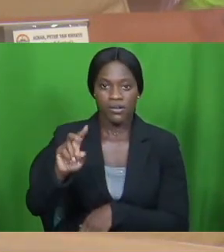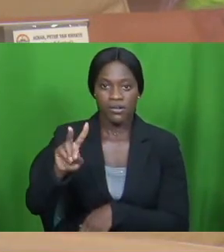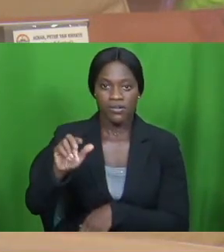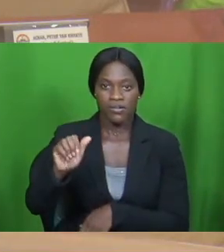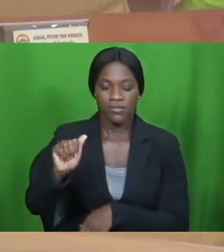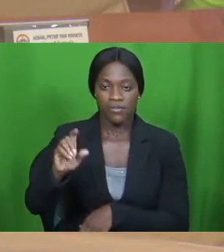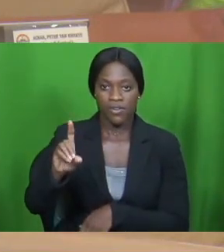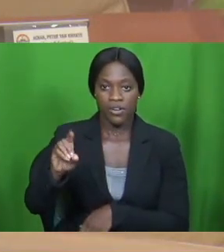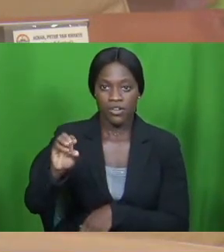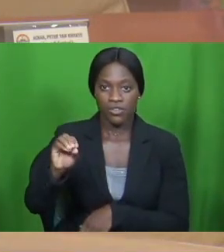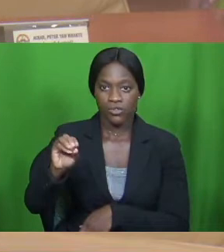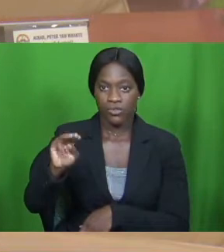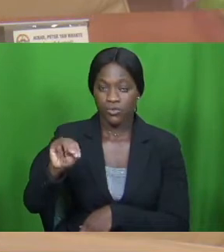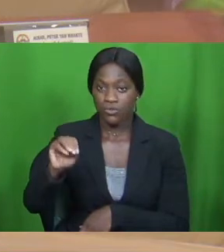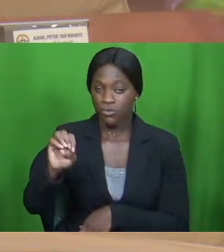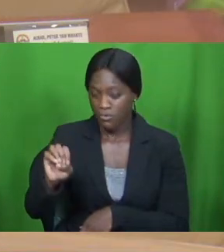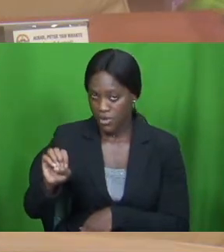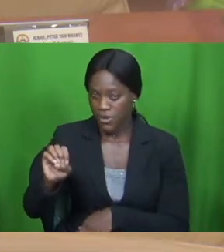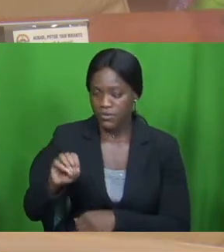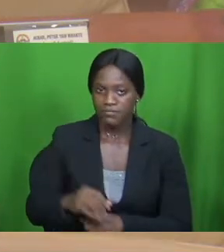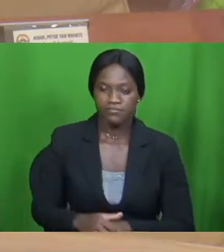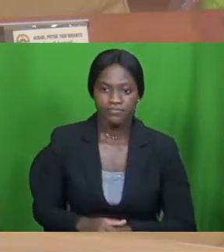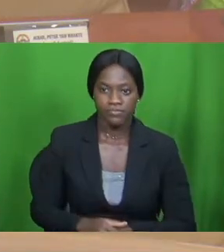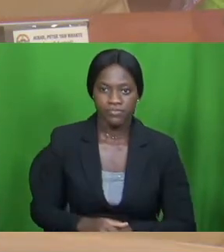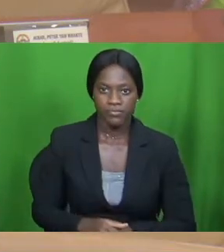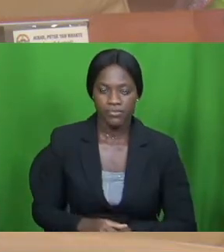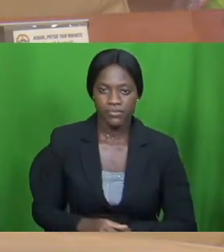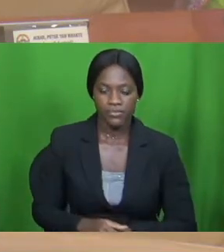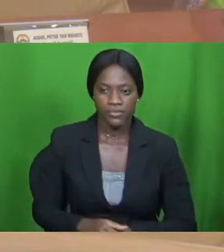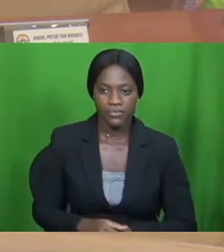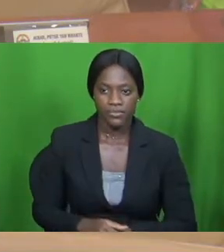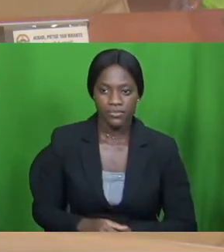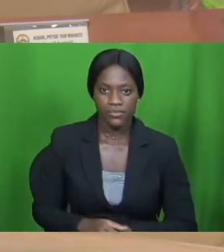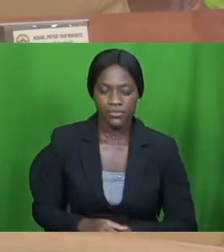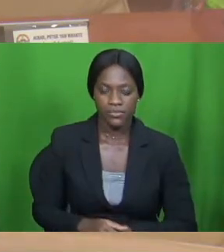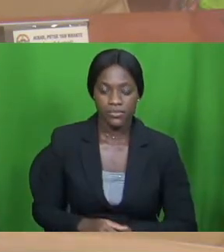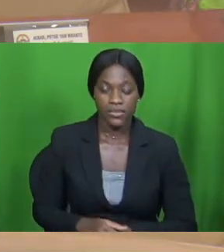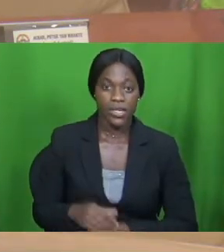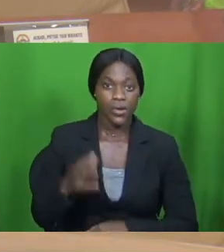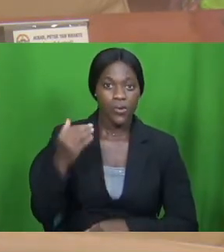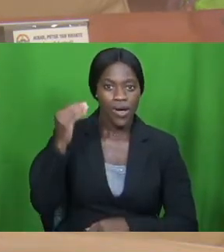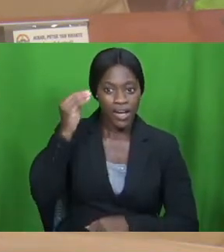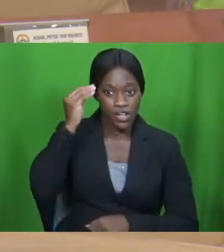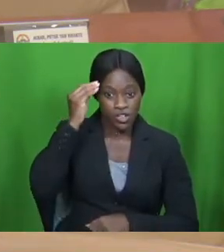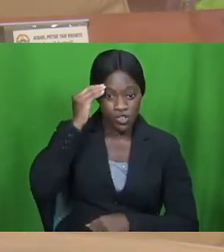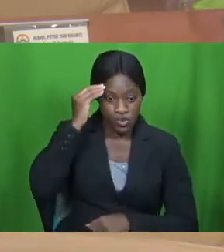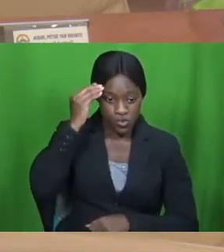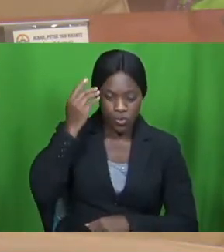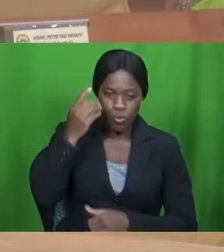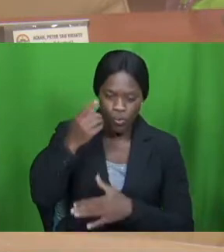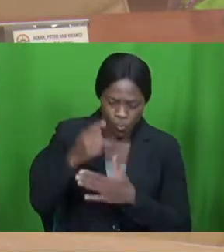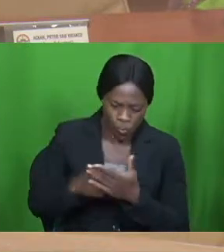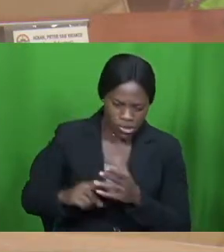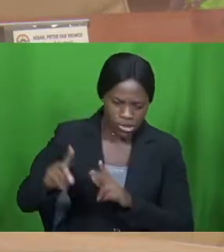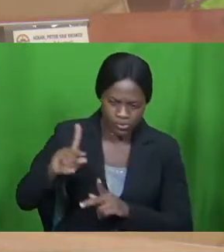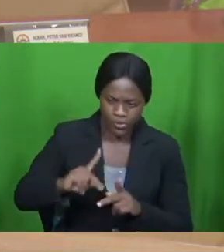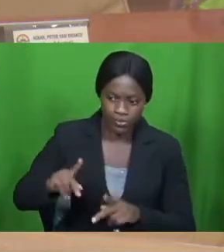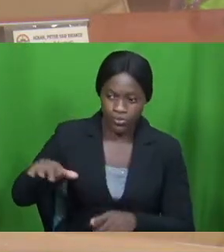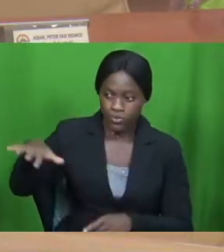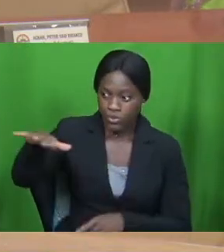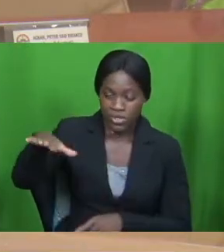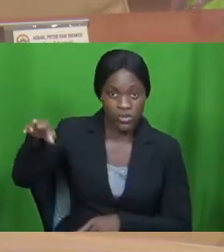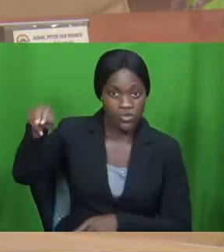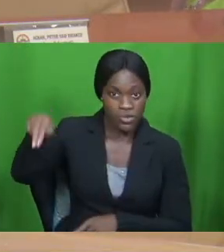he knew what his people really wanted. That is not the only